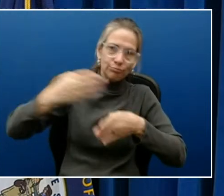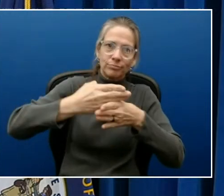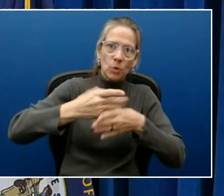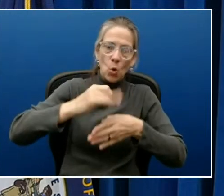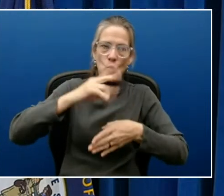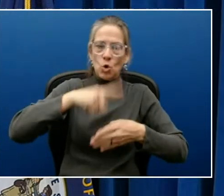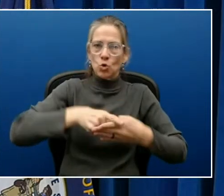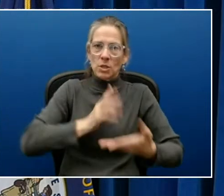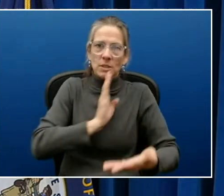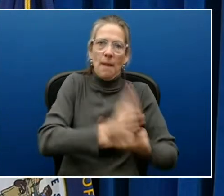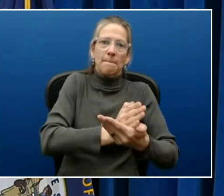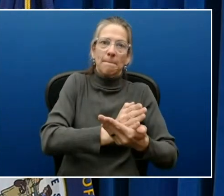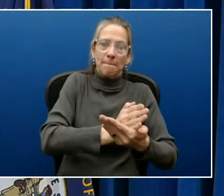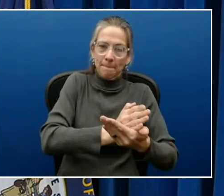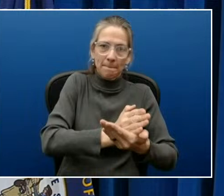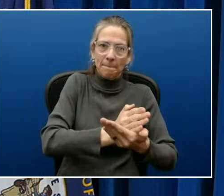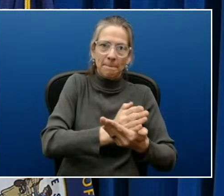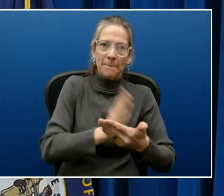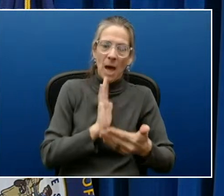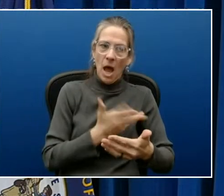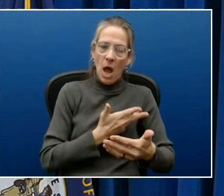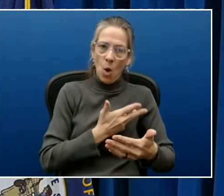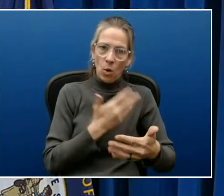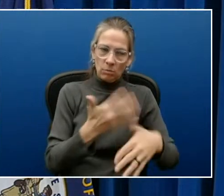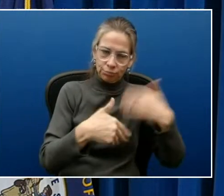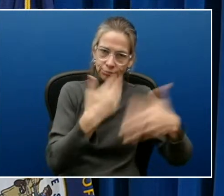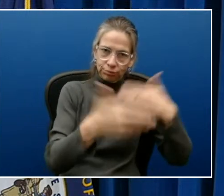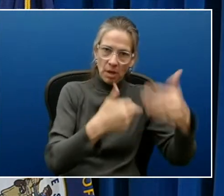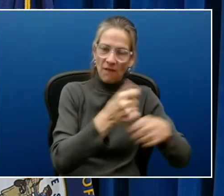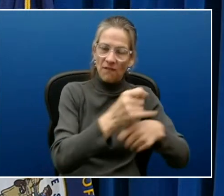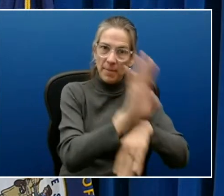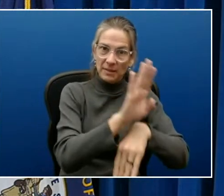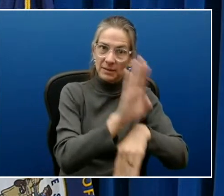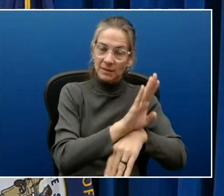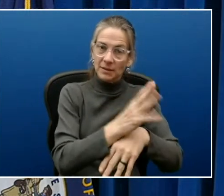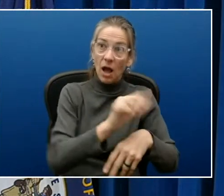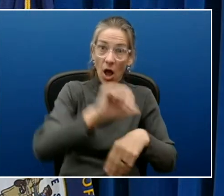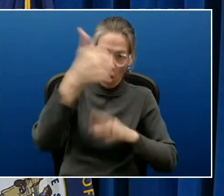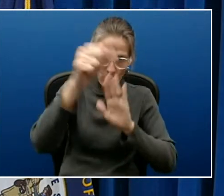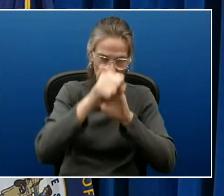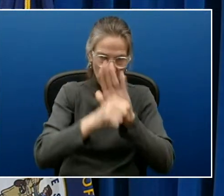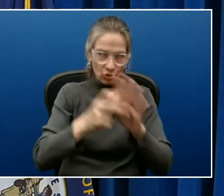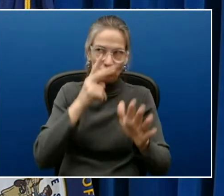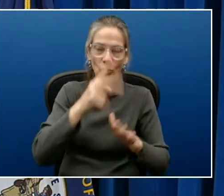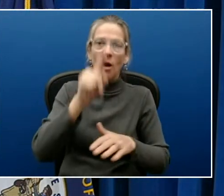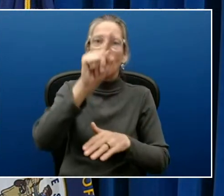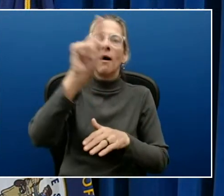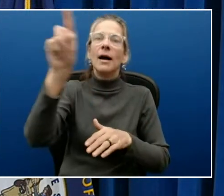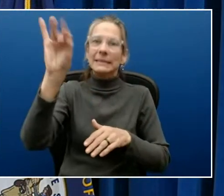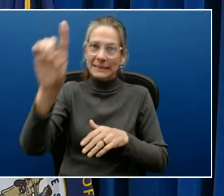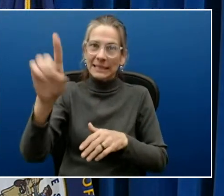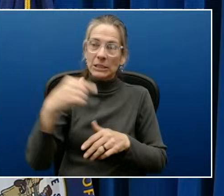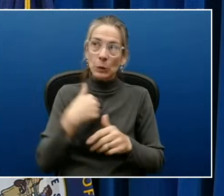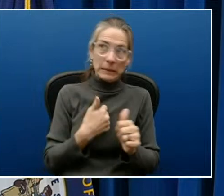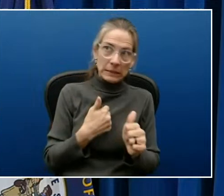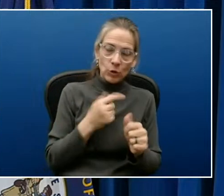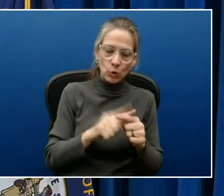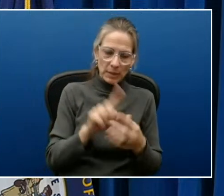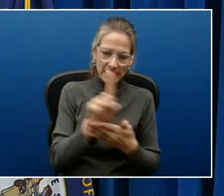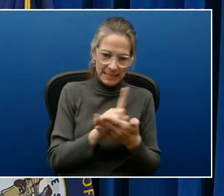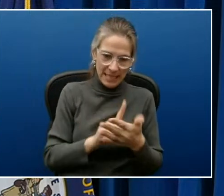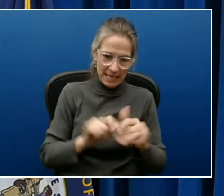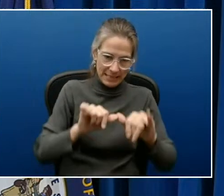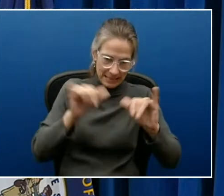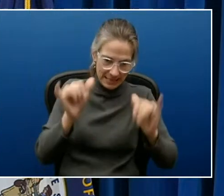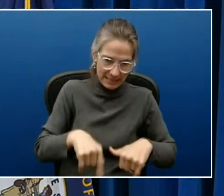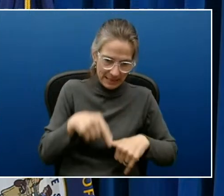stopping the ramp up of all of those businesses. In other states, we saw that, so we attempted to design a system that put the